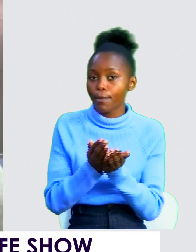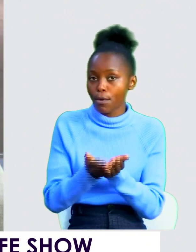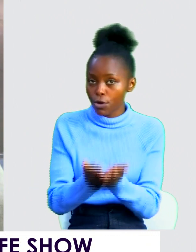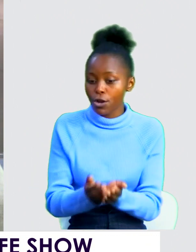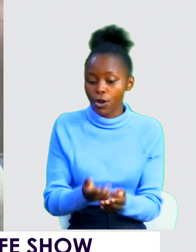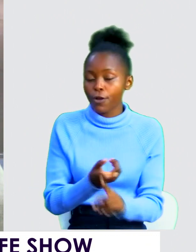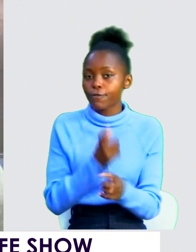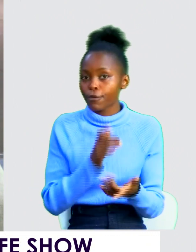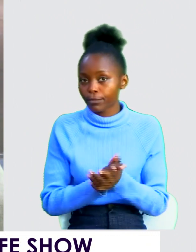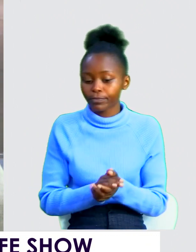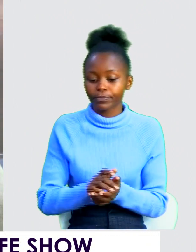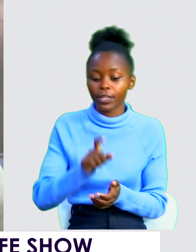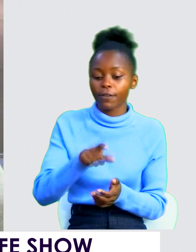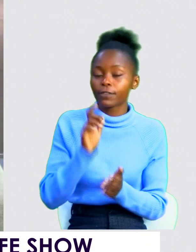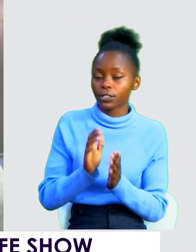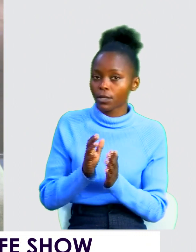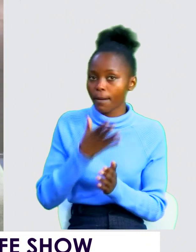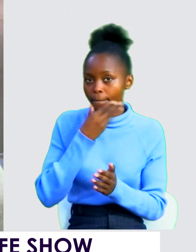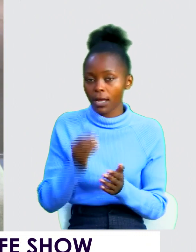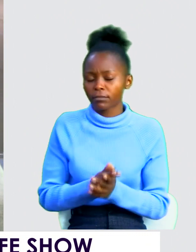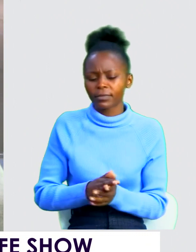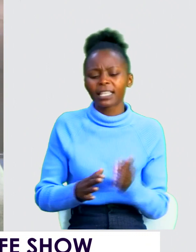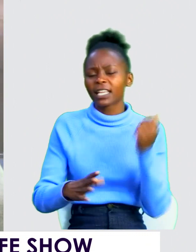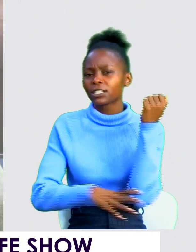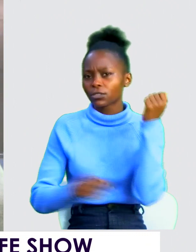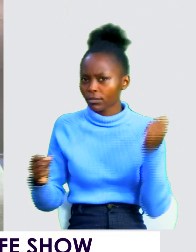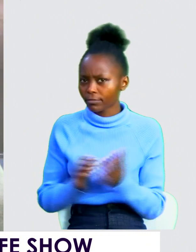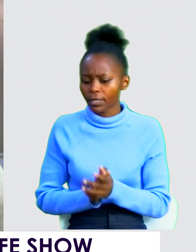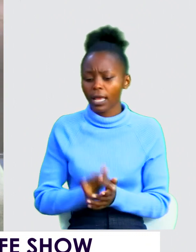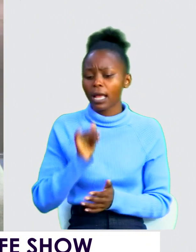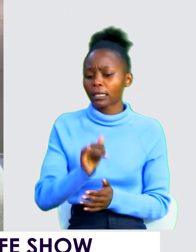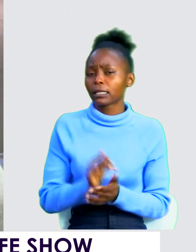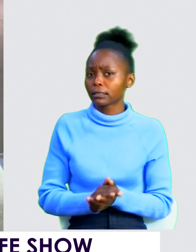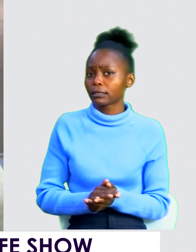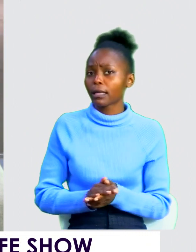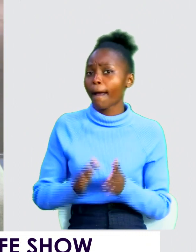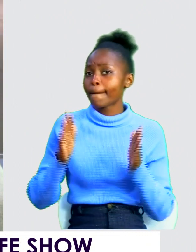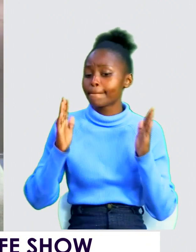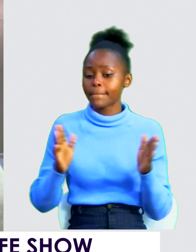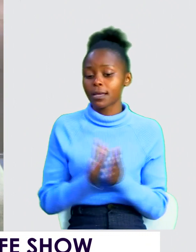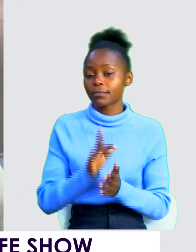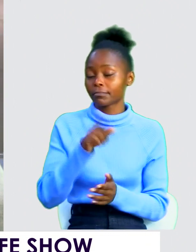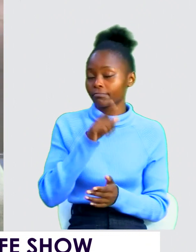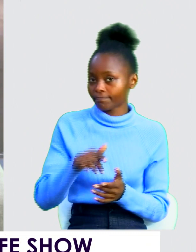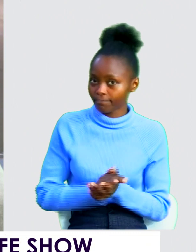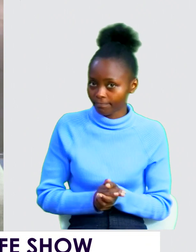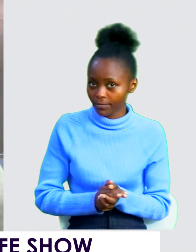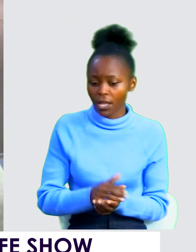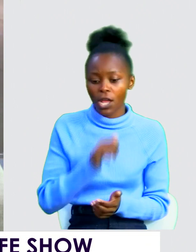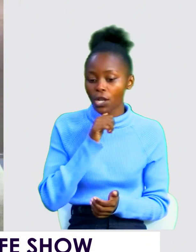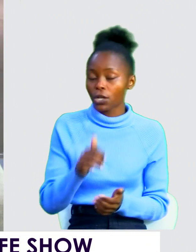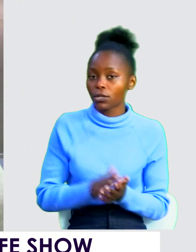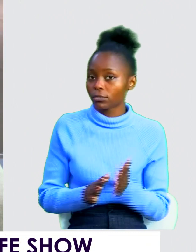They stole it. Big mistake. Do not steal. Do not